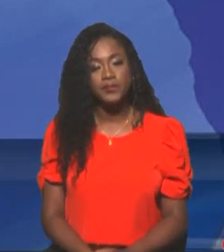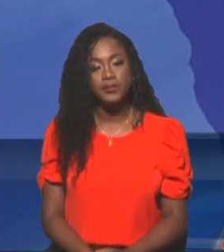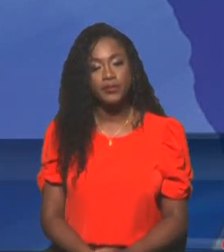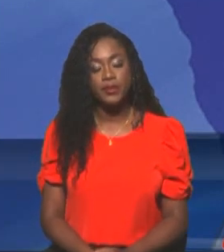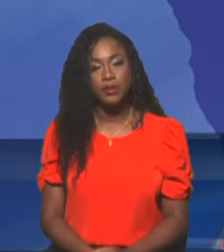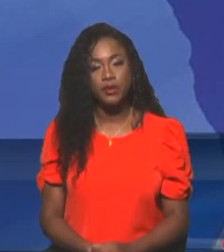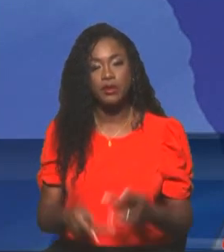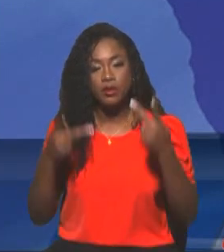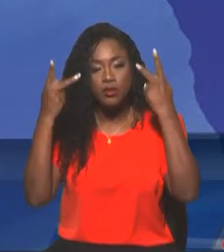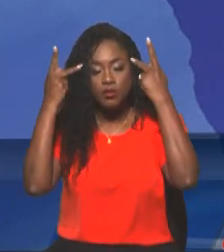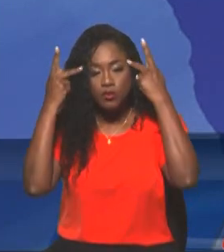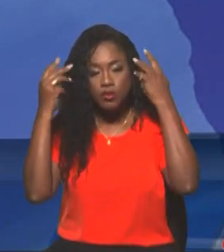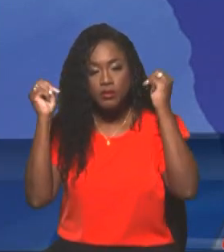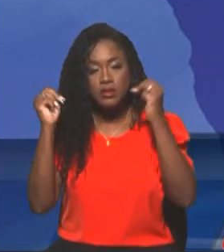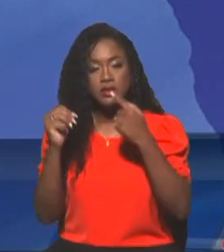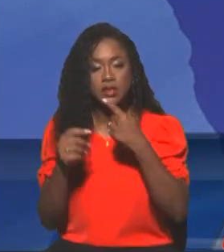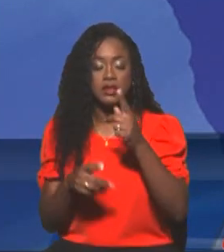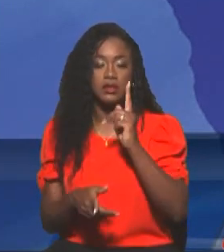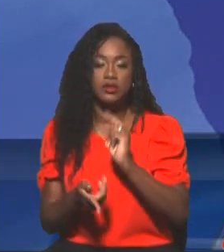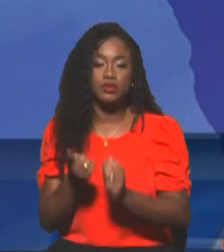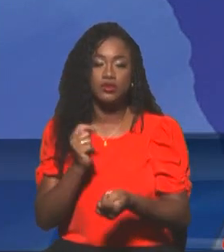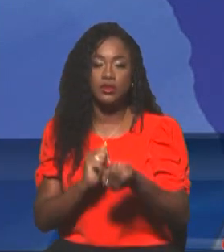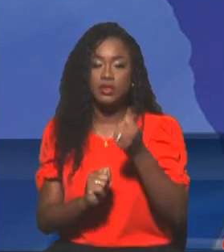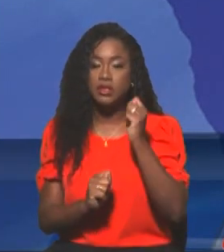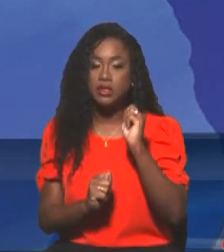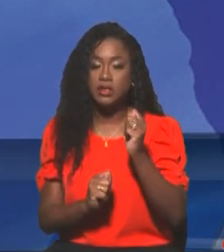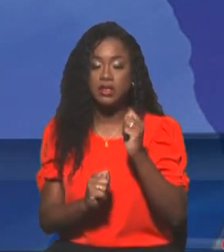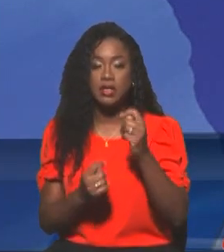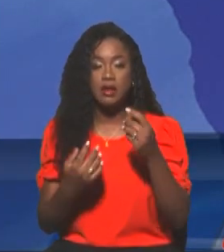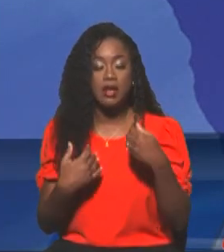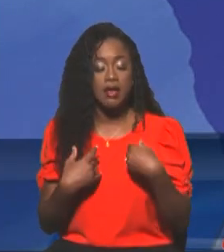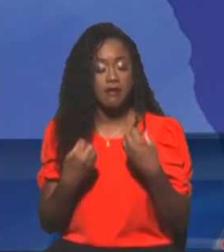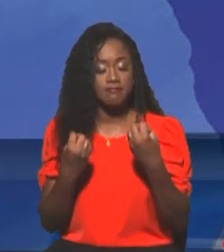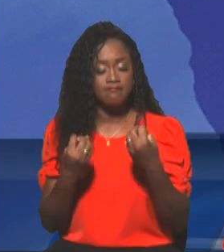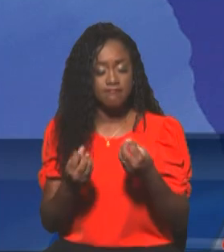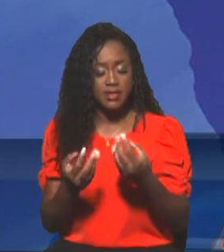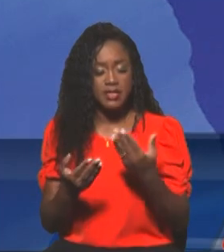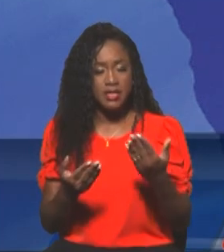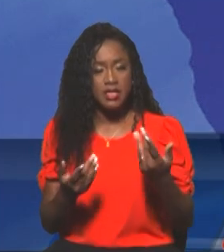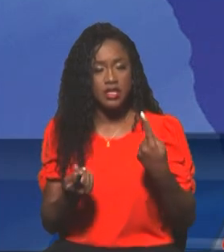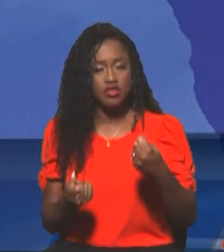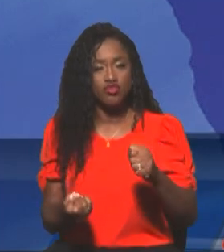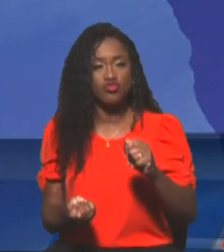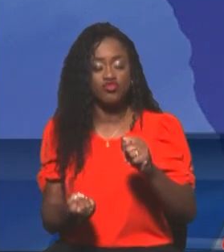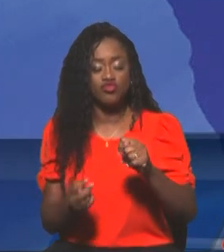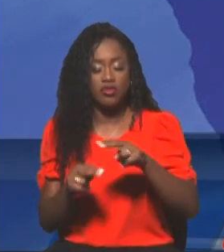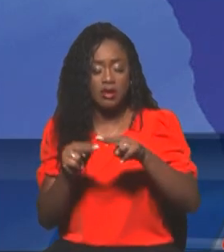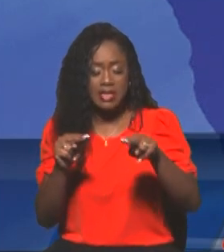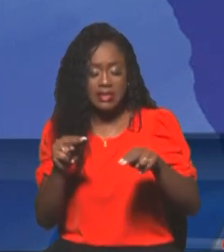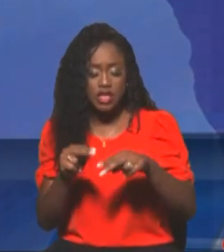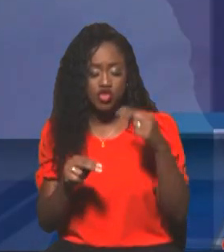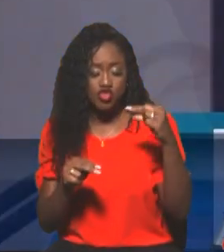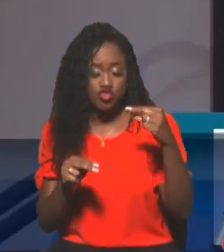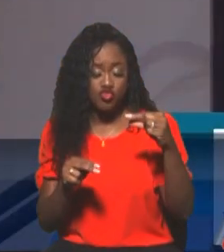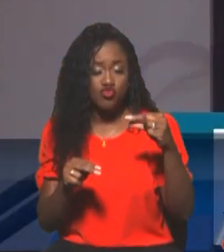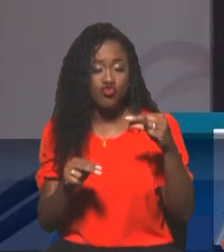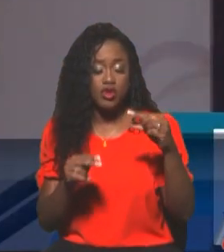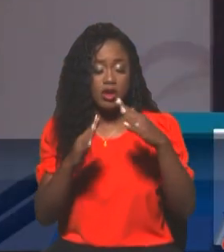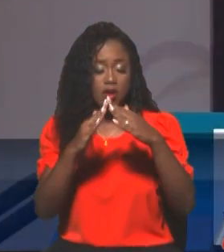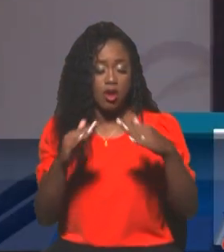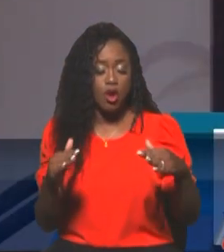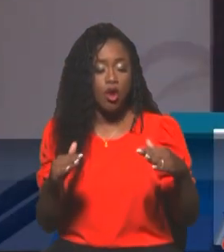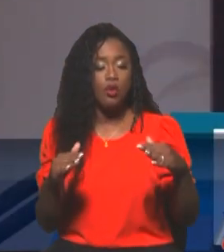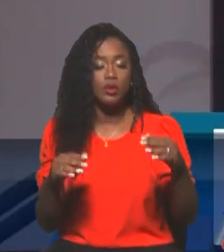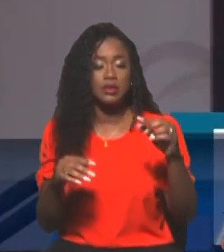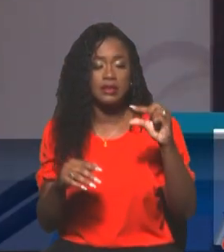Prime Minister Dr. Keith Rowley says Trinidad and Tobago is taking many steps to decrease its greenhouse gas emissions. He